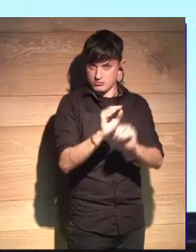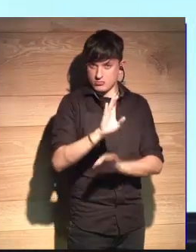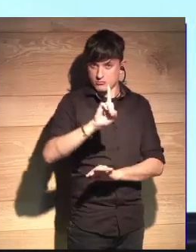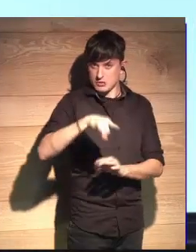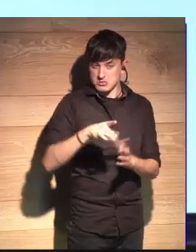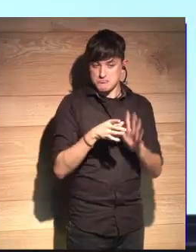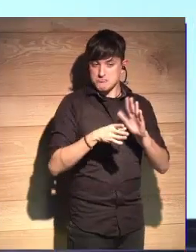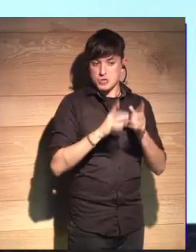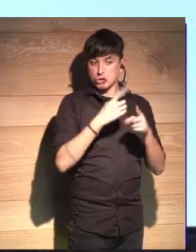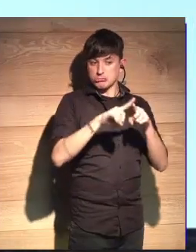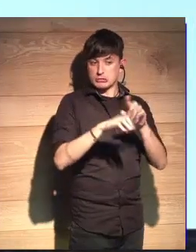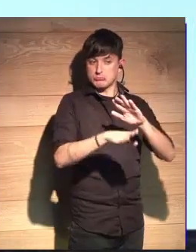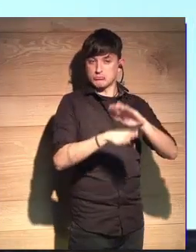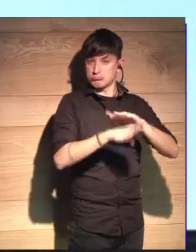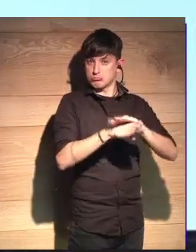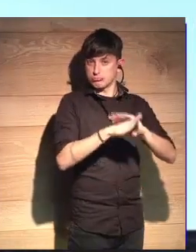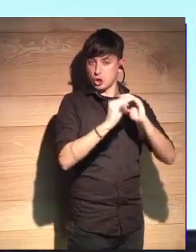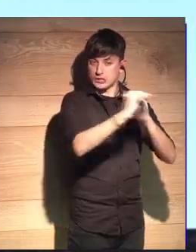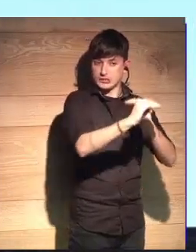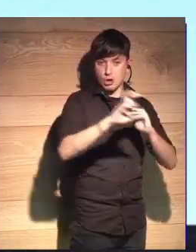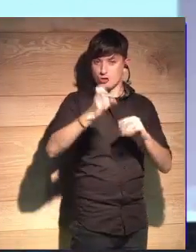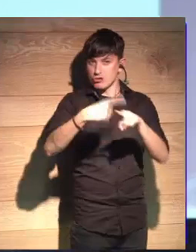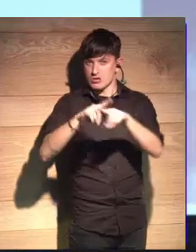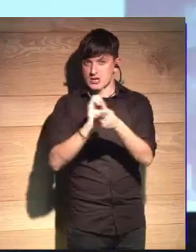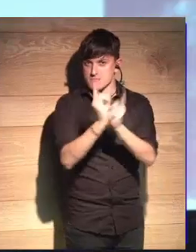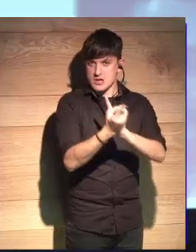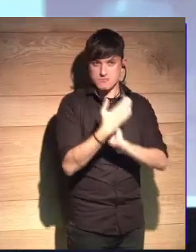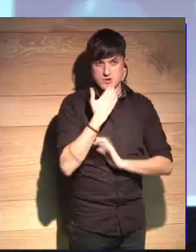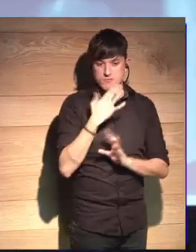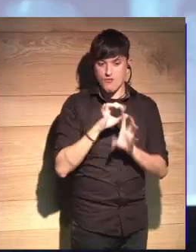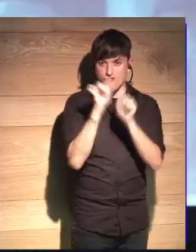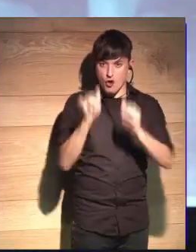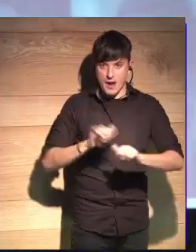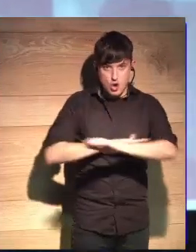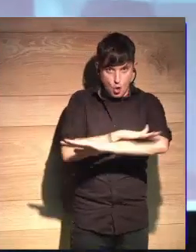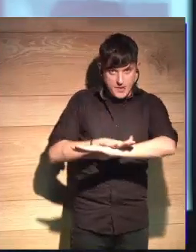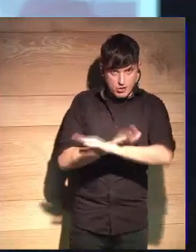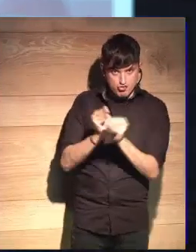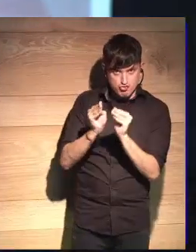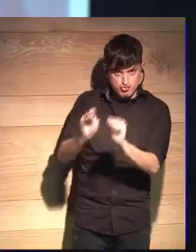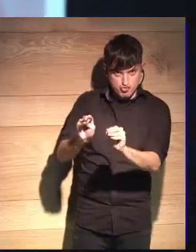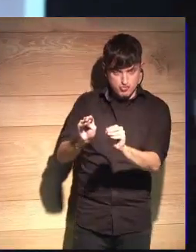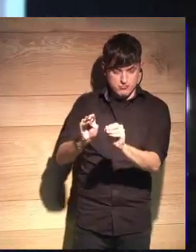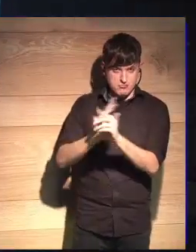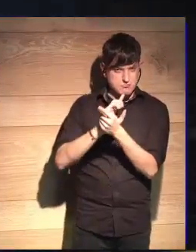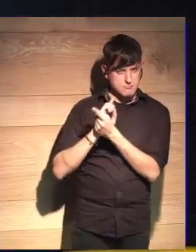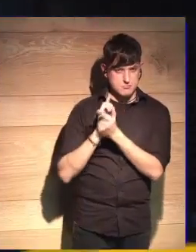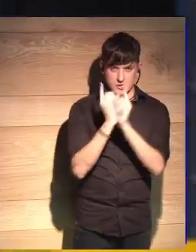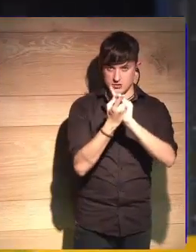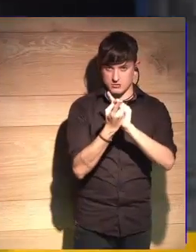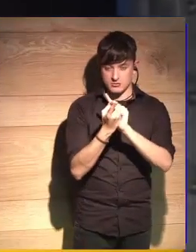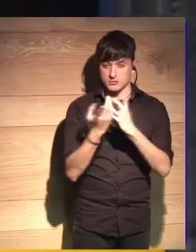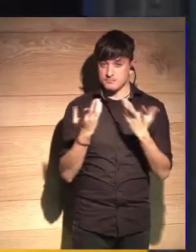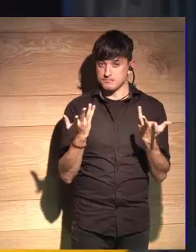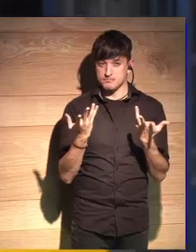things changed. Japan changed its form of government to a parliamentary cabinet government.